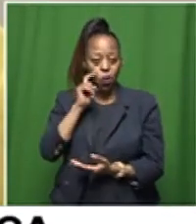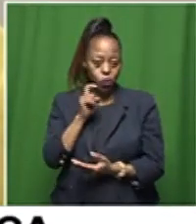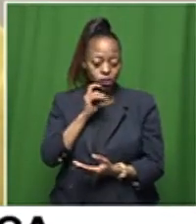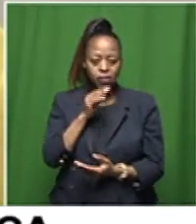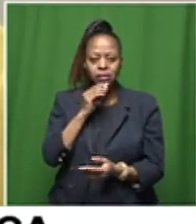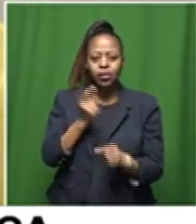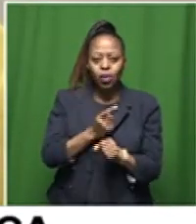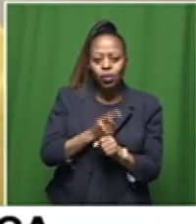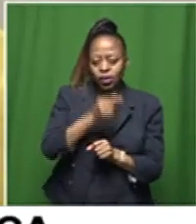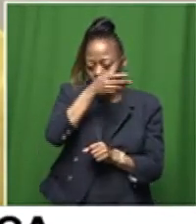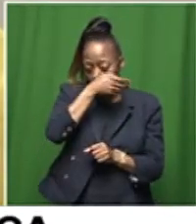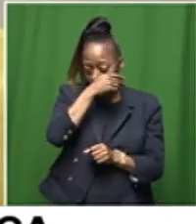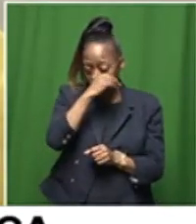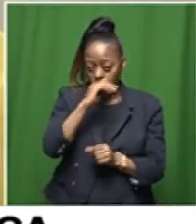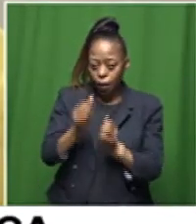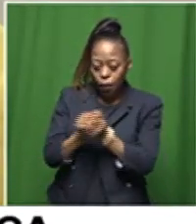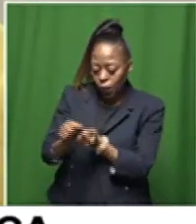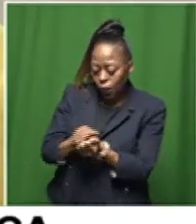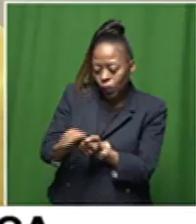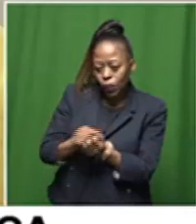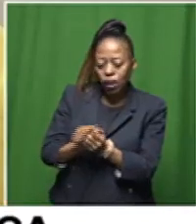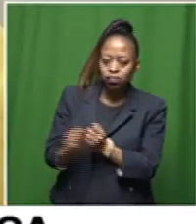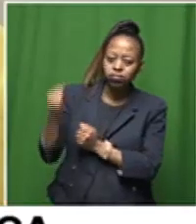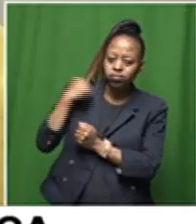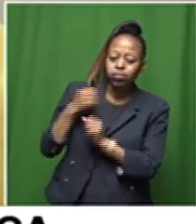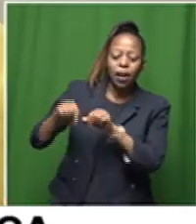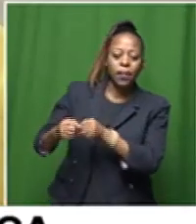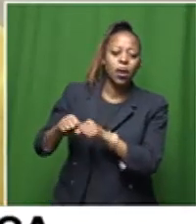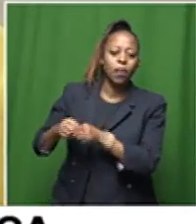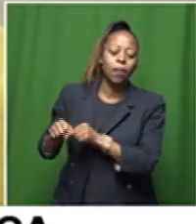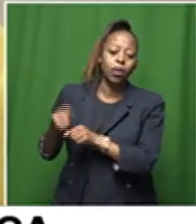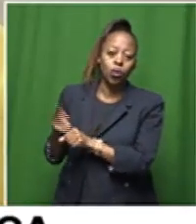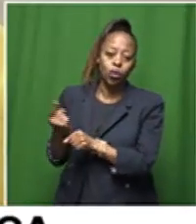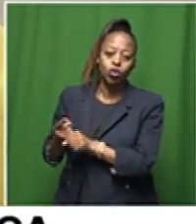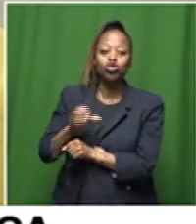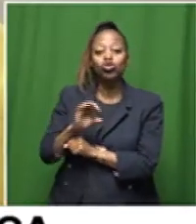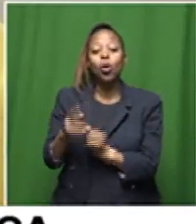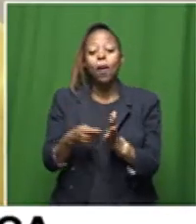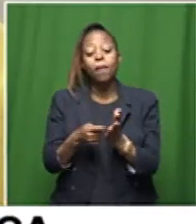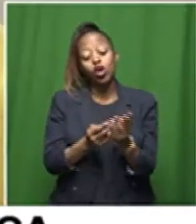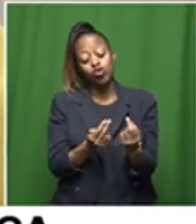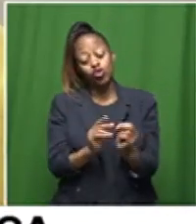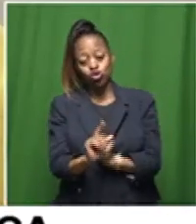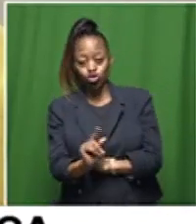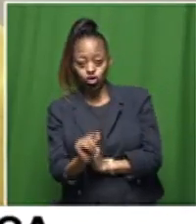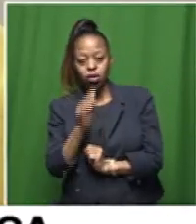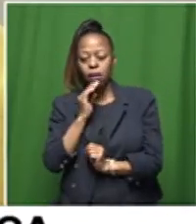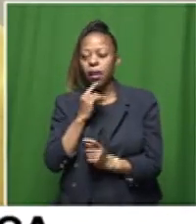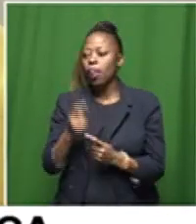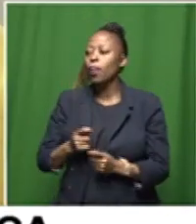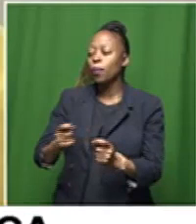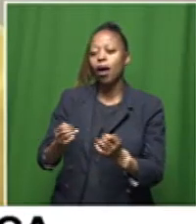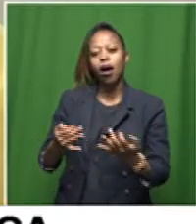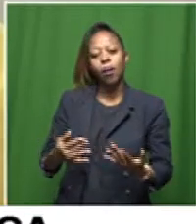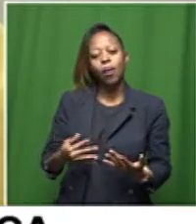we have to wash the linen, we have breakages. So we are planning to buy one new one, which will cost at the range